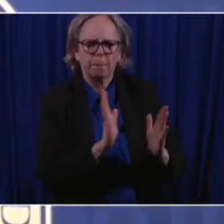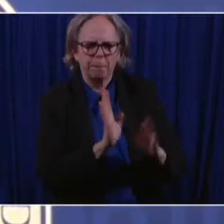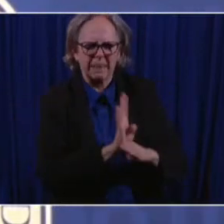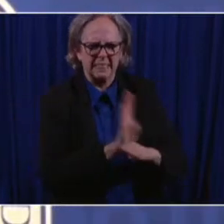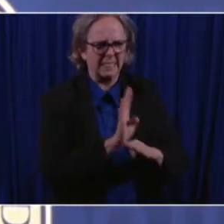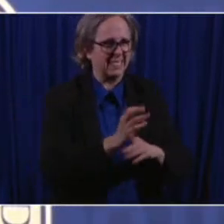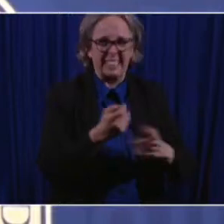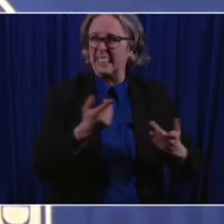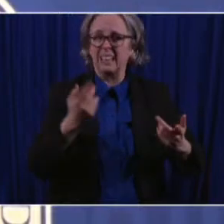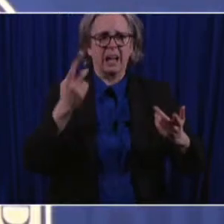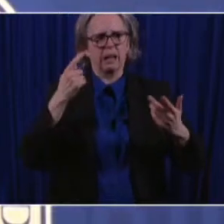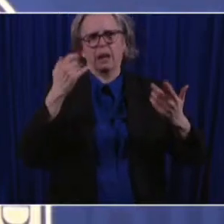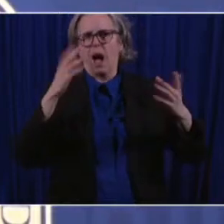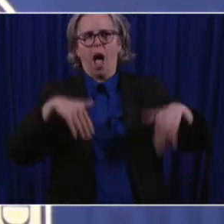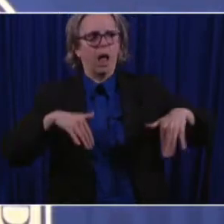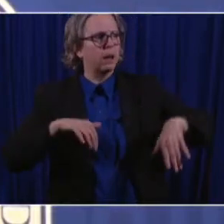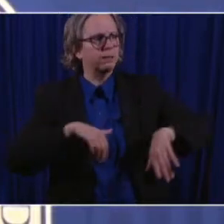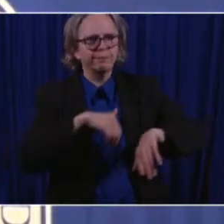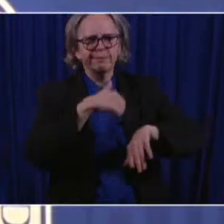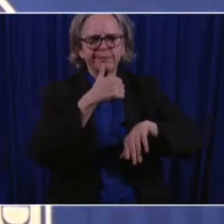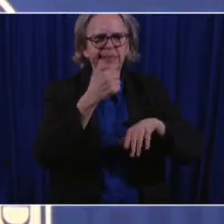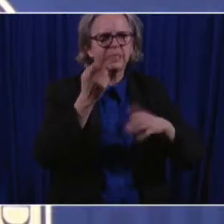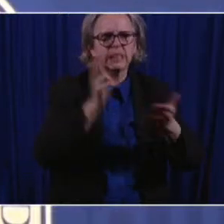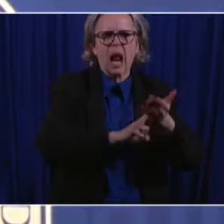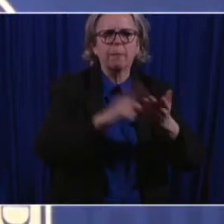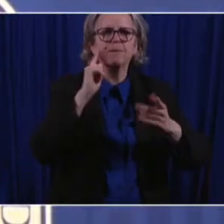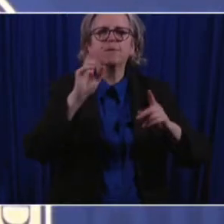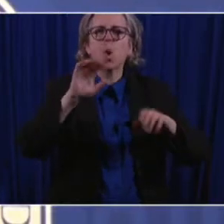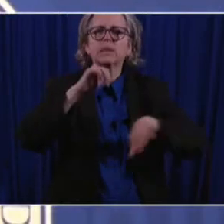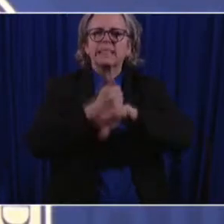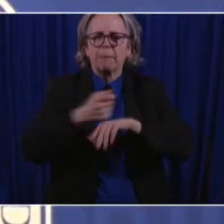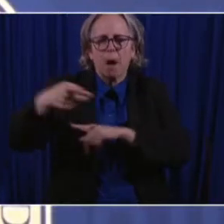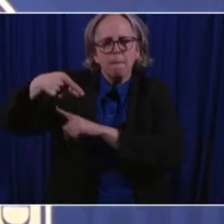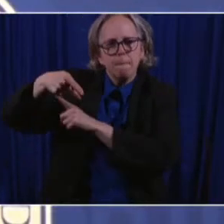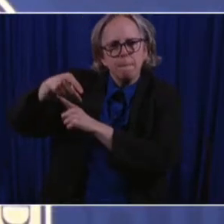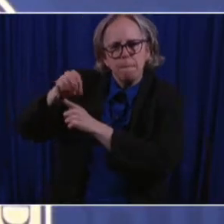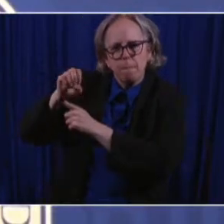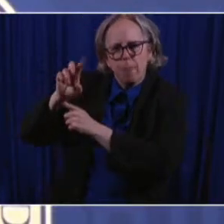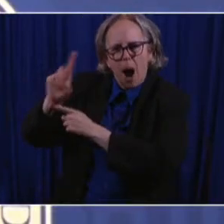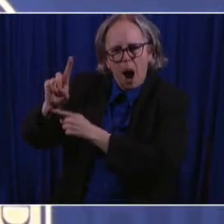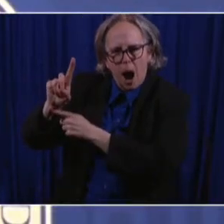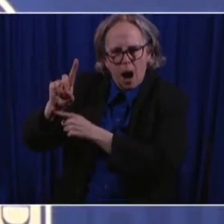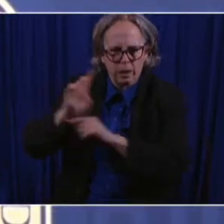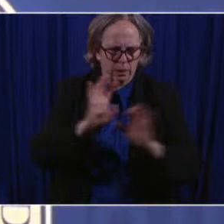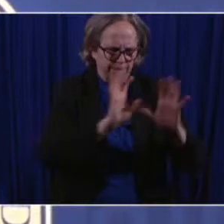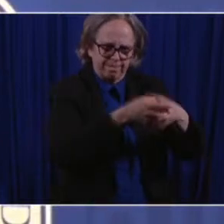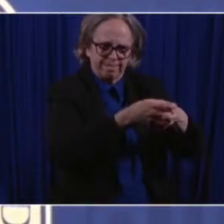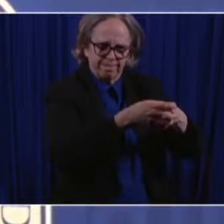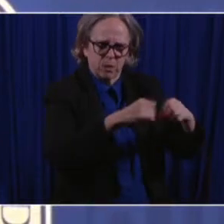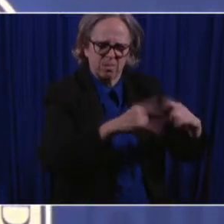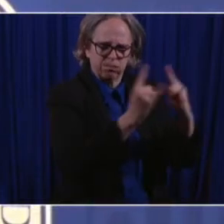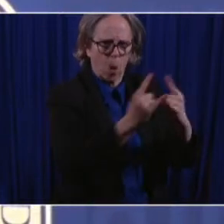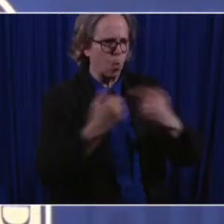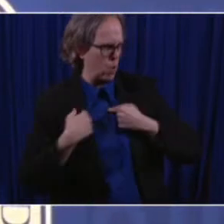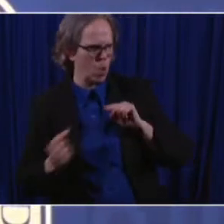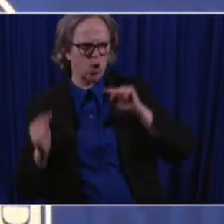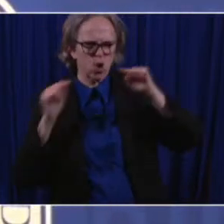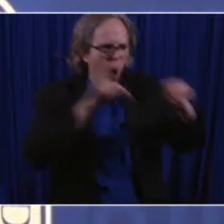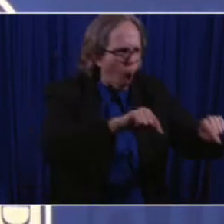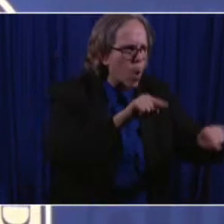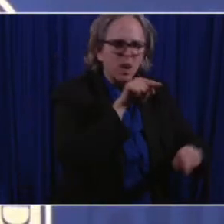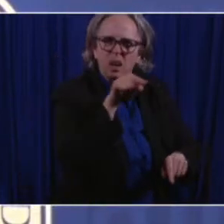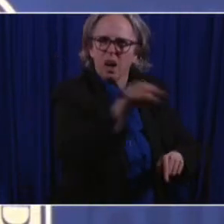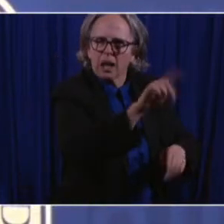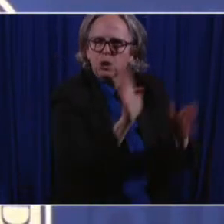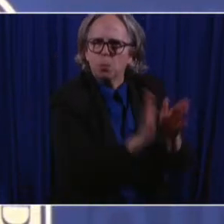pod, please sign up. We're going to try to get out to you. So we're taking this on the road to them. What does that mean, Governor? It means that we can go ahead